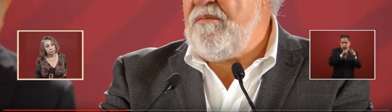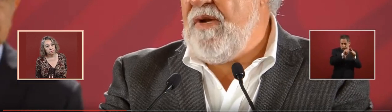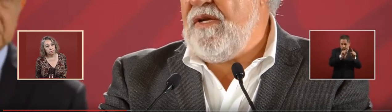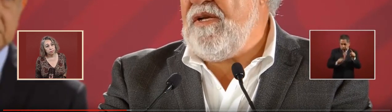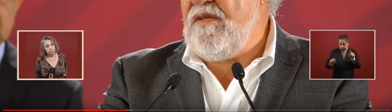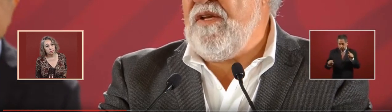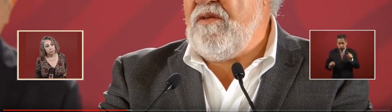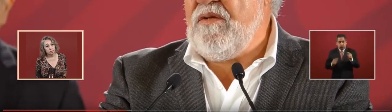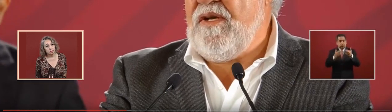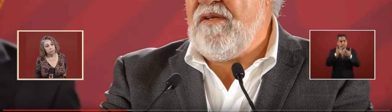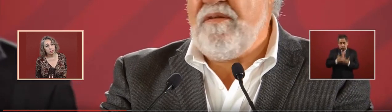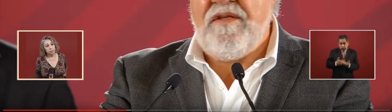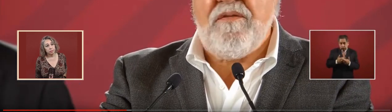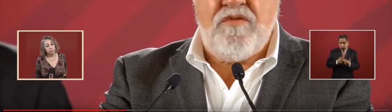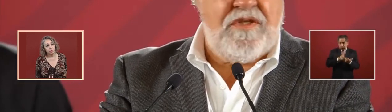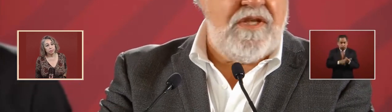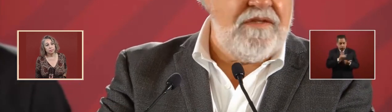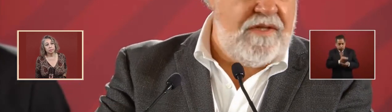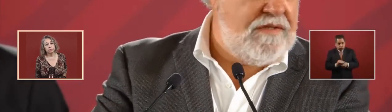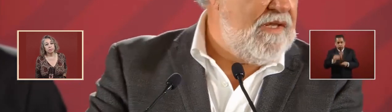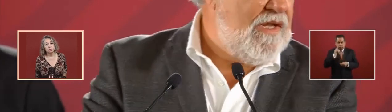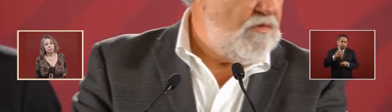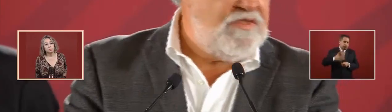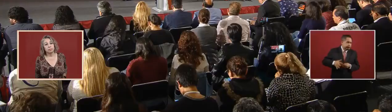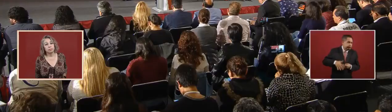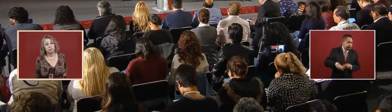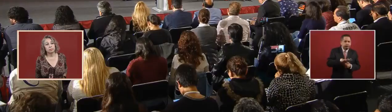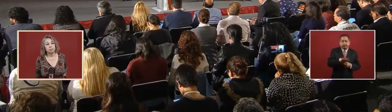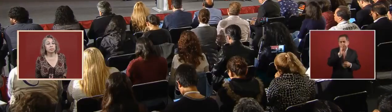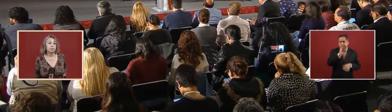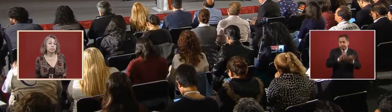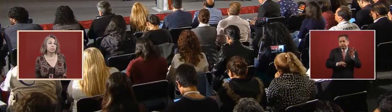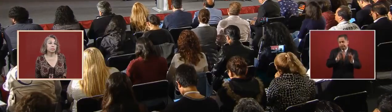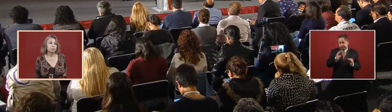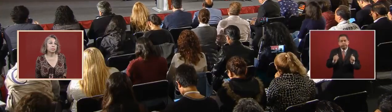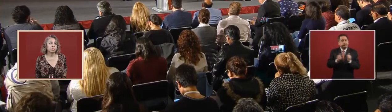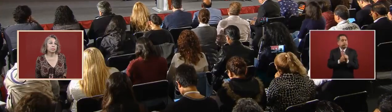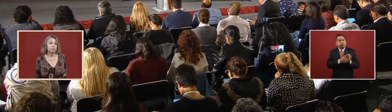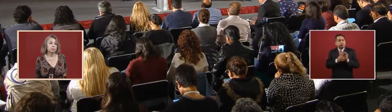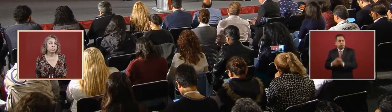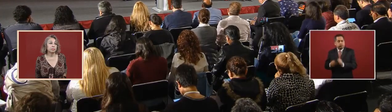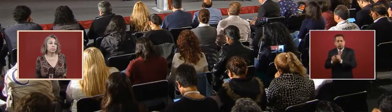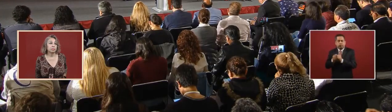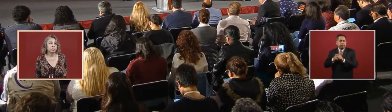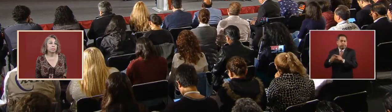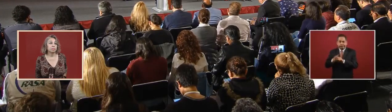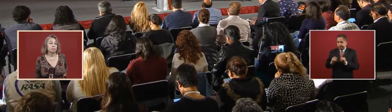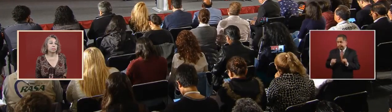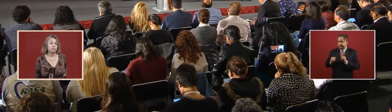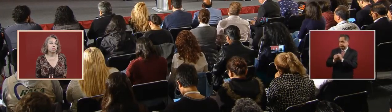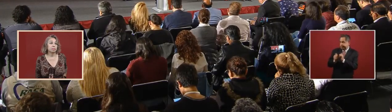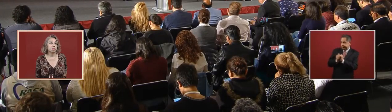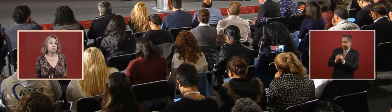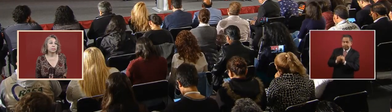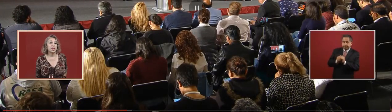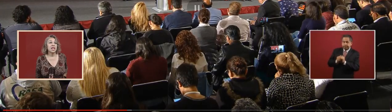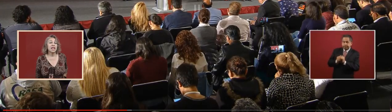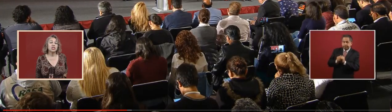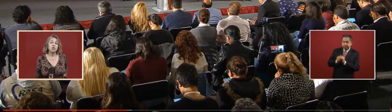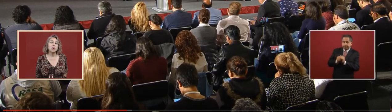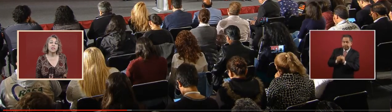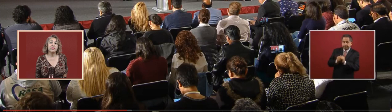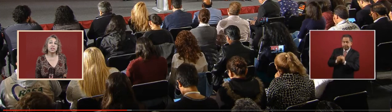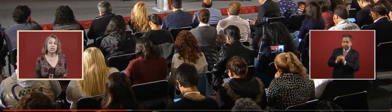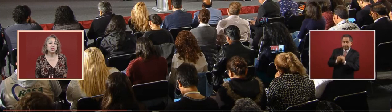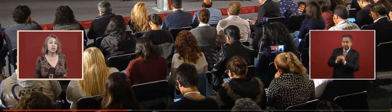resto va canalizado a las actividades de búsqueda directa de la comisión en coordinación con distintas instituciones o con colectivos que representan. And